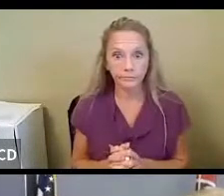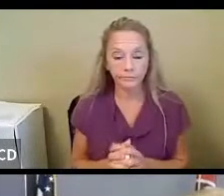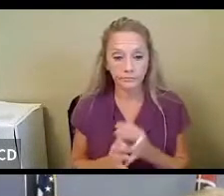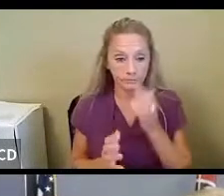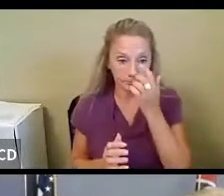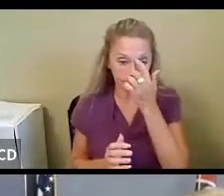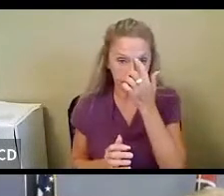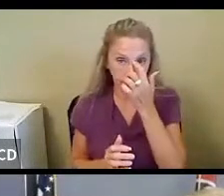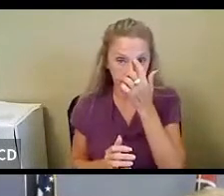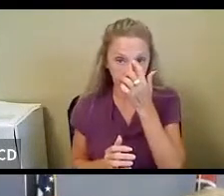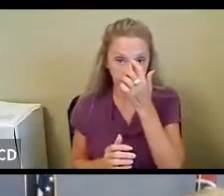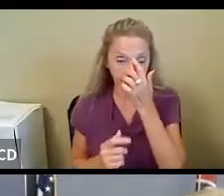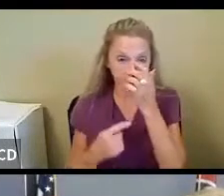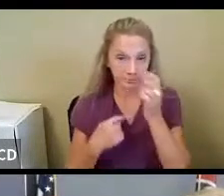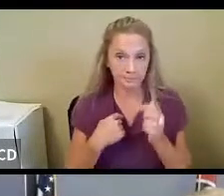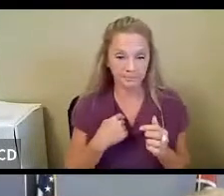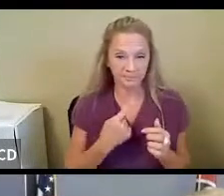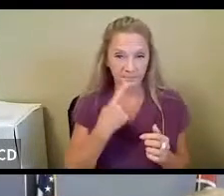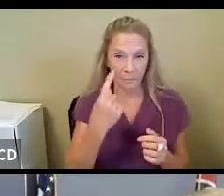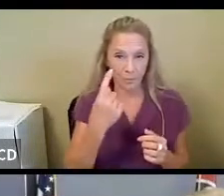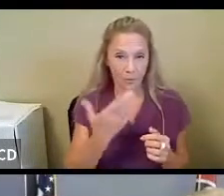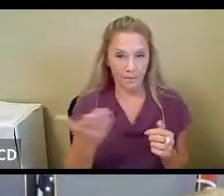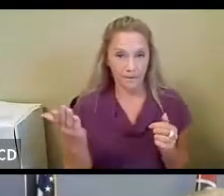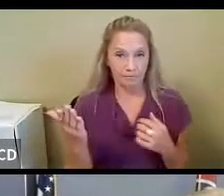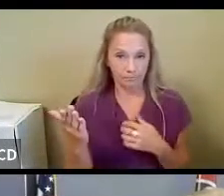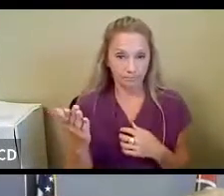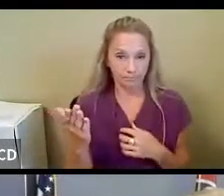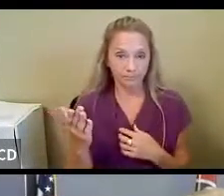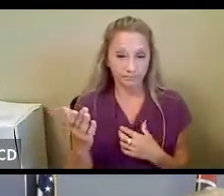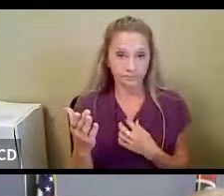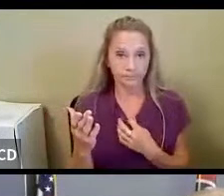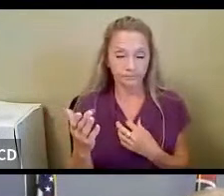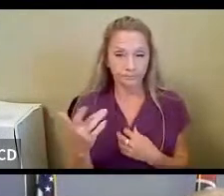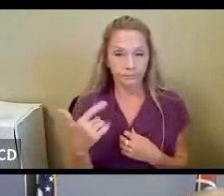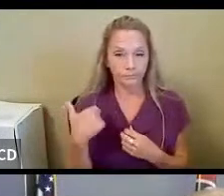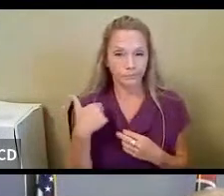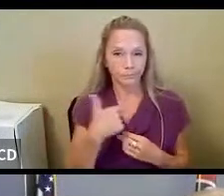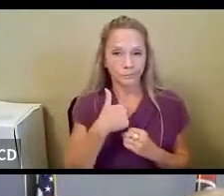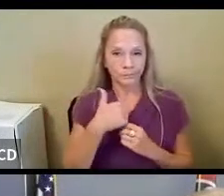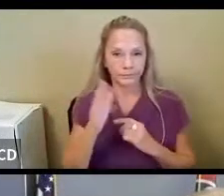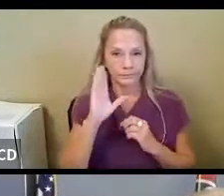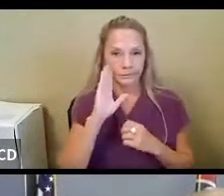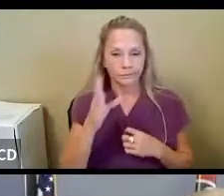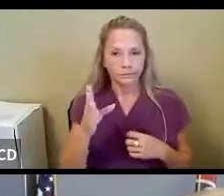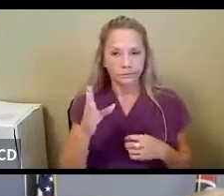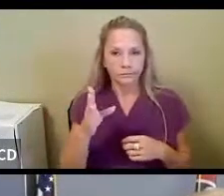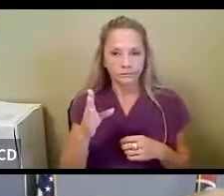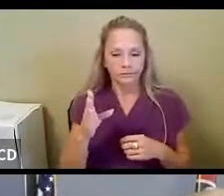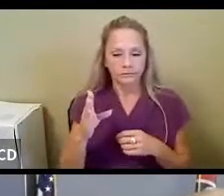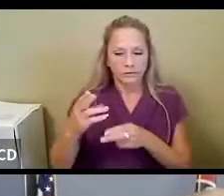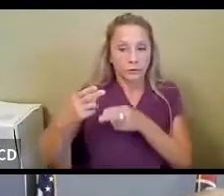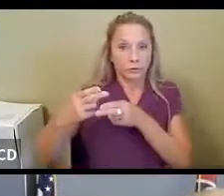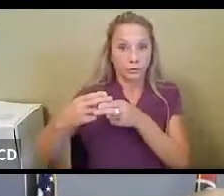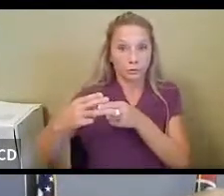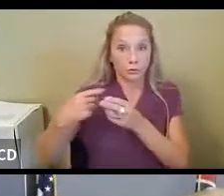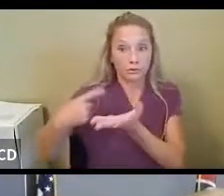I guess I'll just say one thing. It's going to we're going to move toward something else here when we talk in just a few minutes. And I think that's where